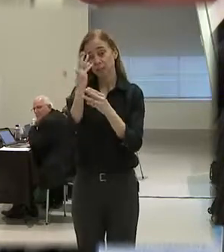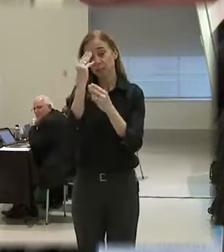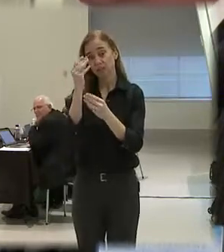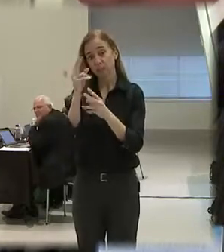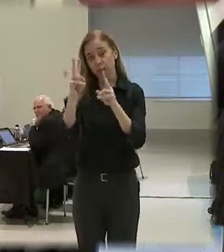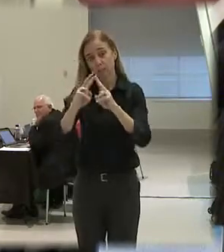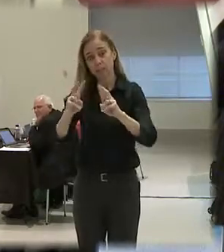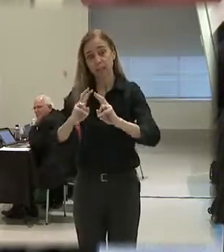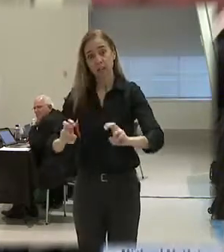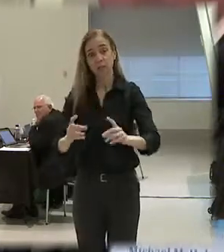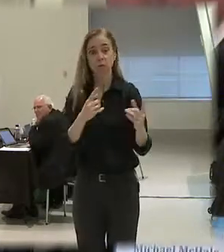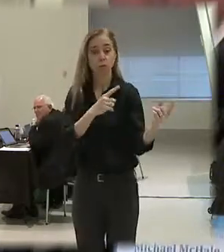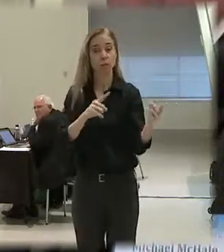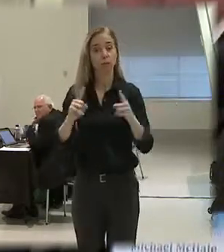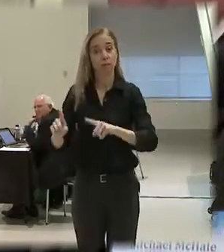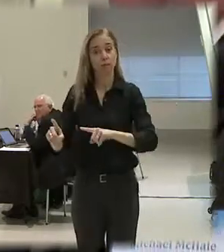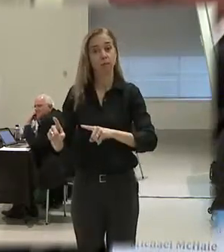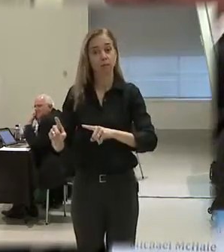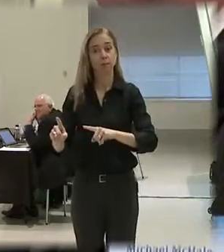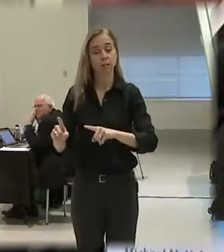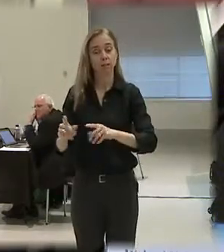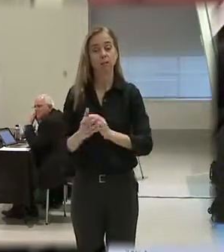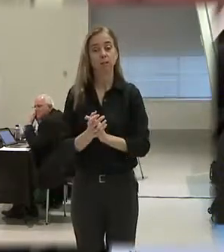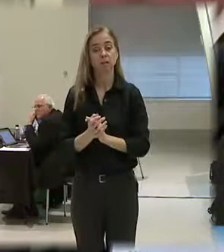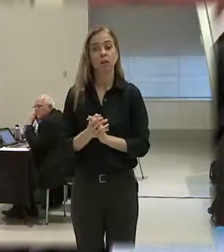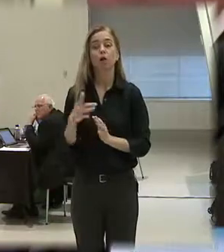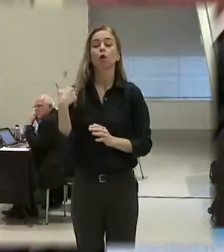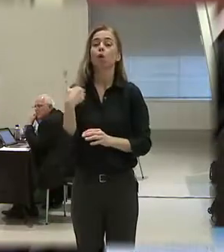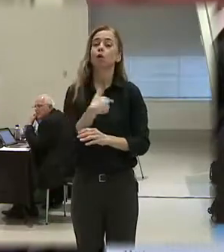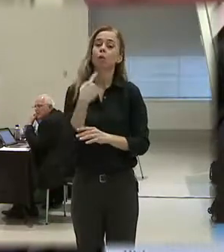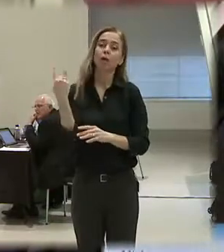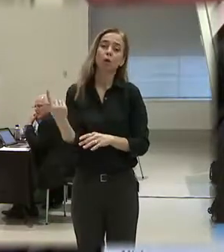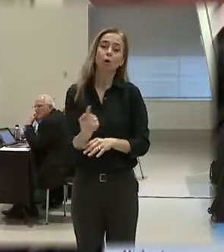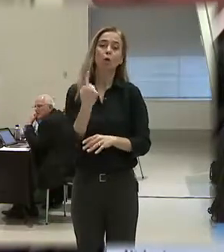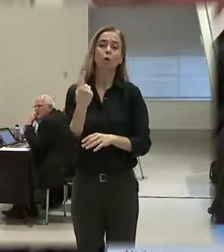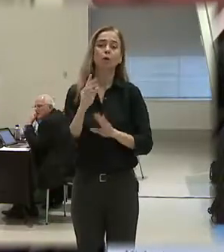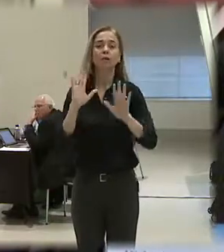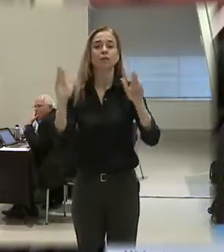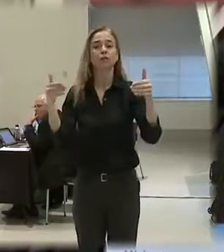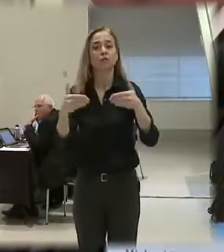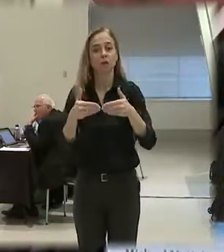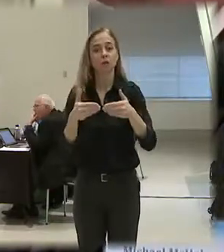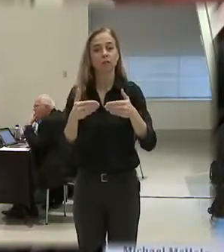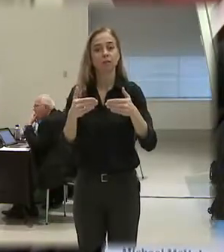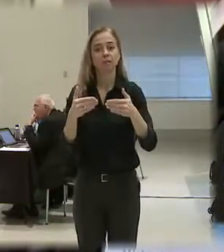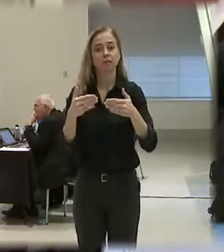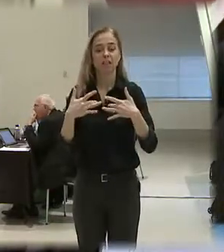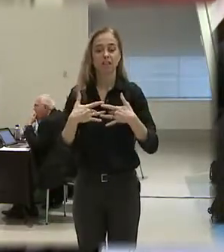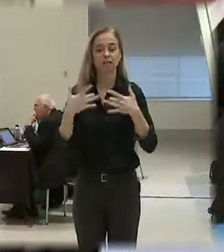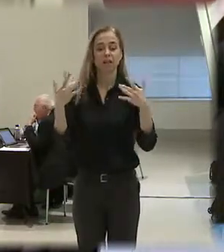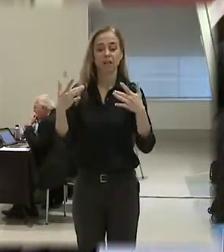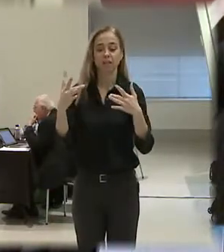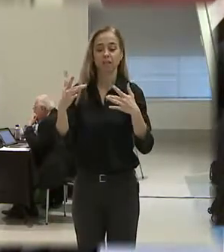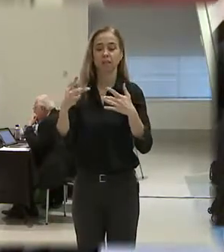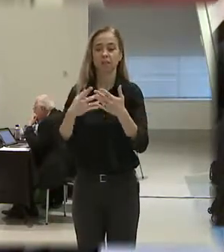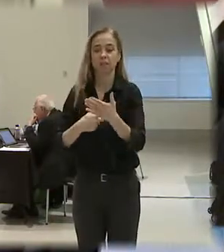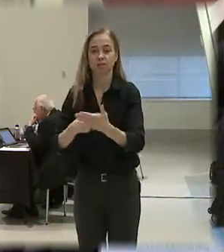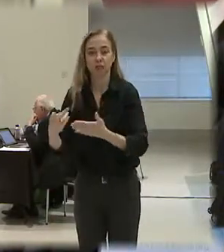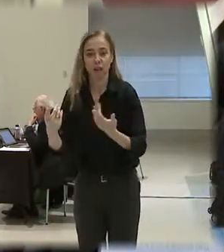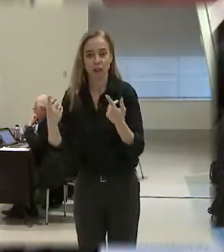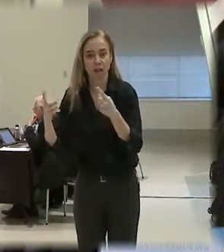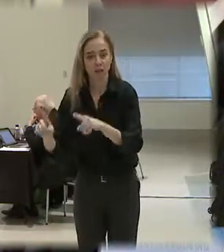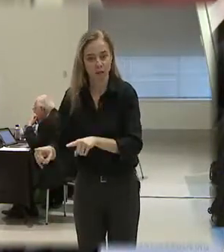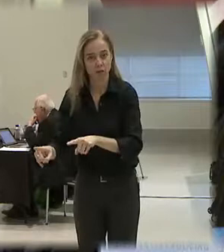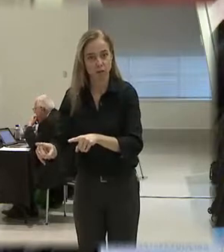on what's going on. But we always seem to focus on the events that fail. We always seem to focus